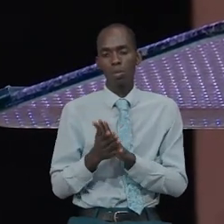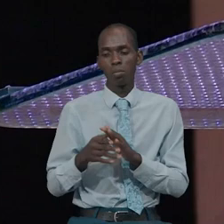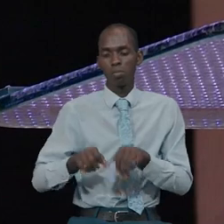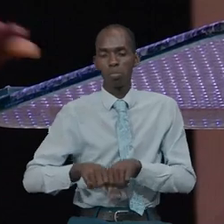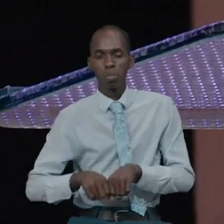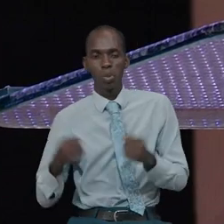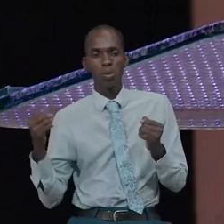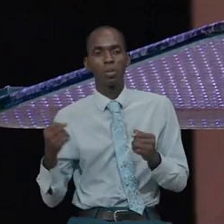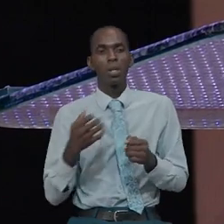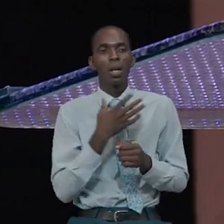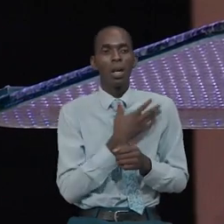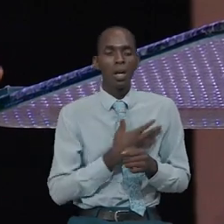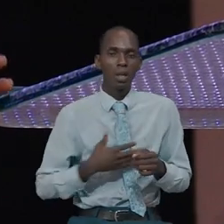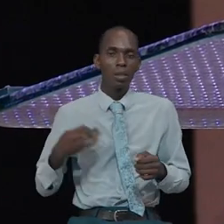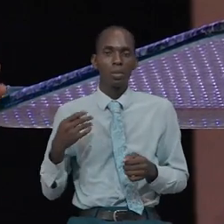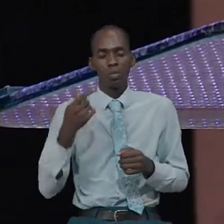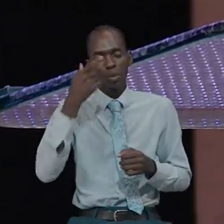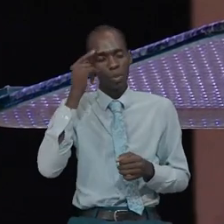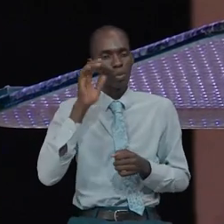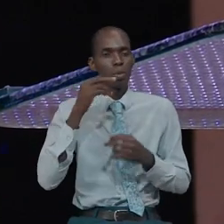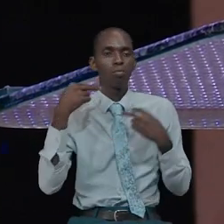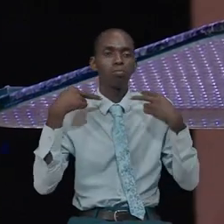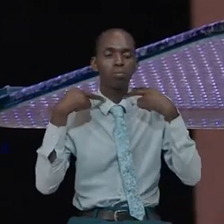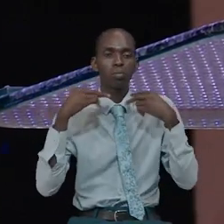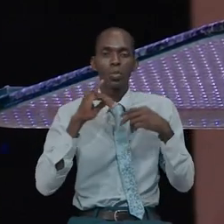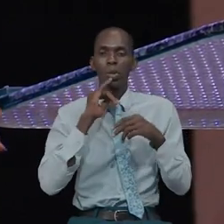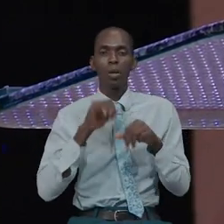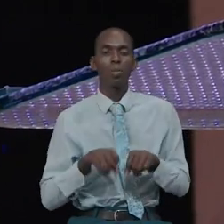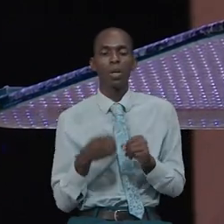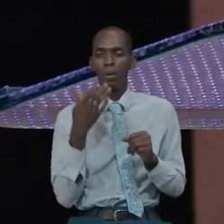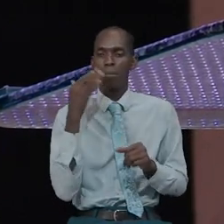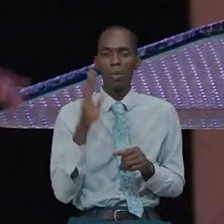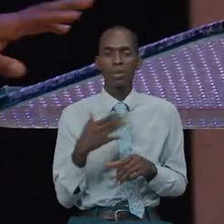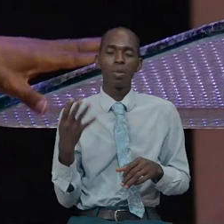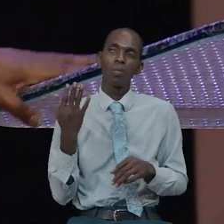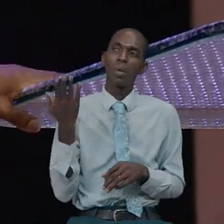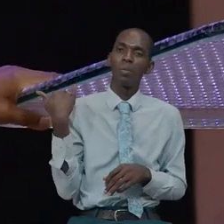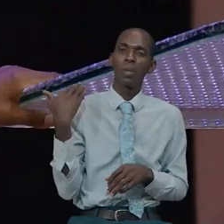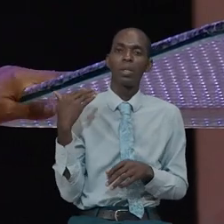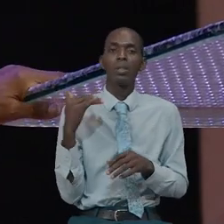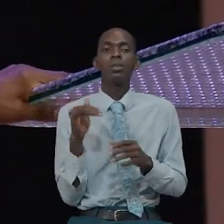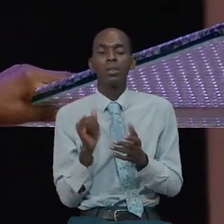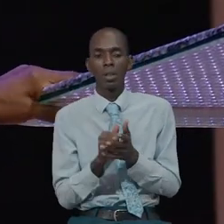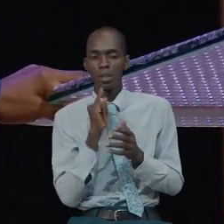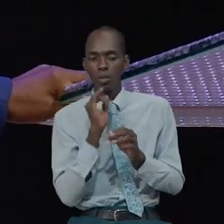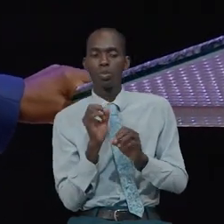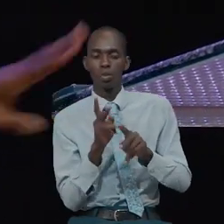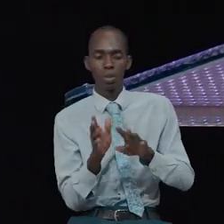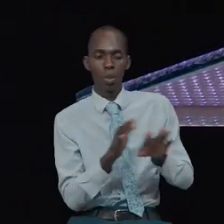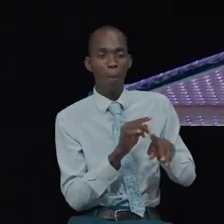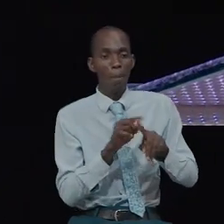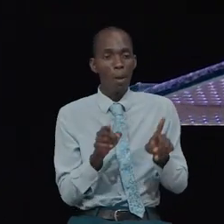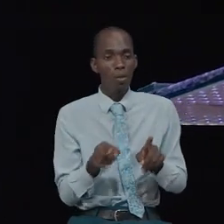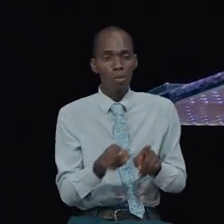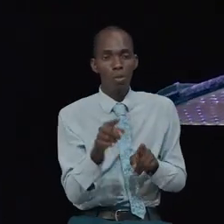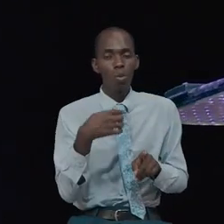live free because the yoke is broken, and the evil things of the past, they are broken. But those who wait,